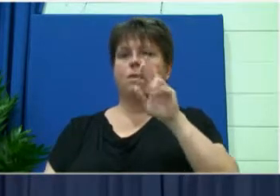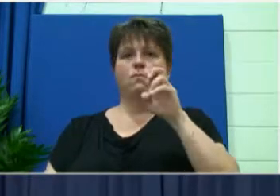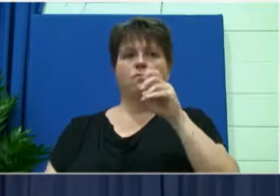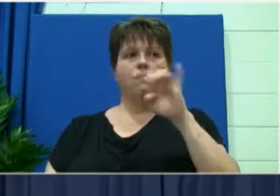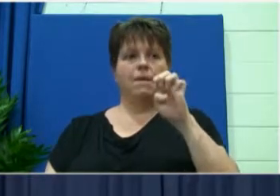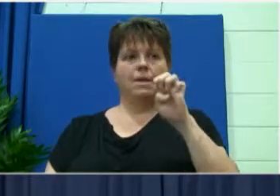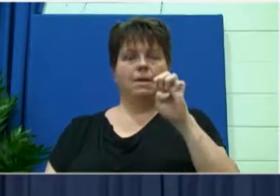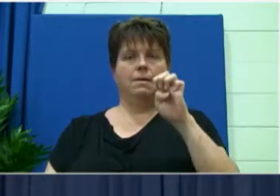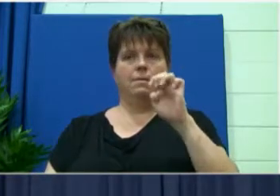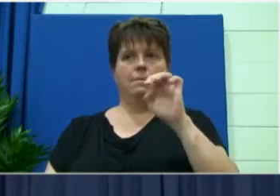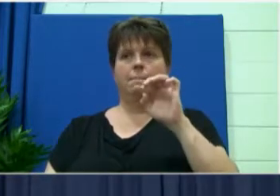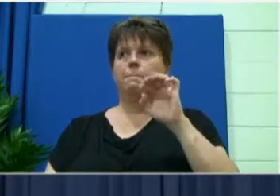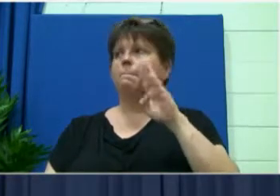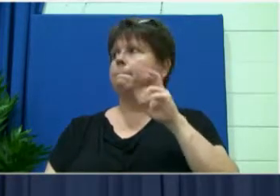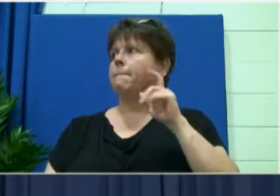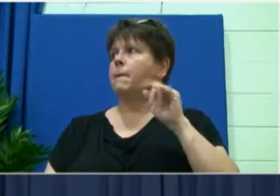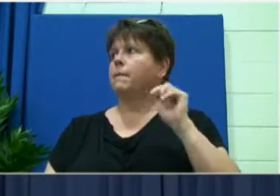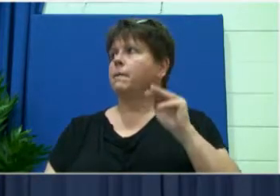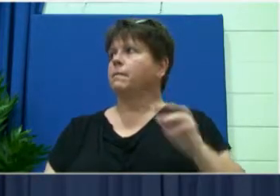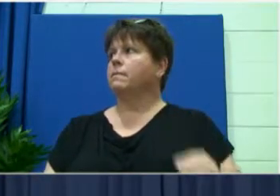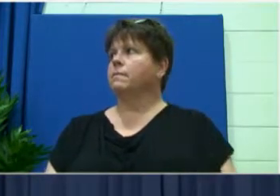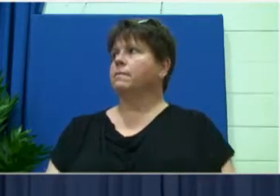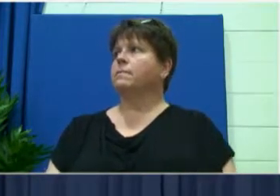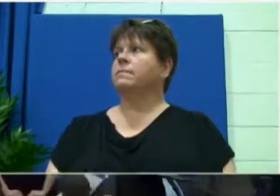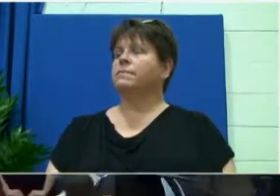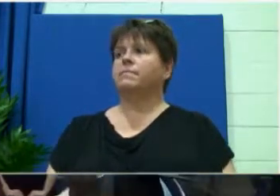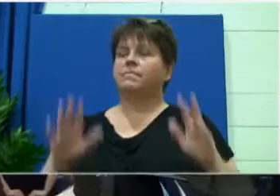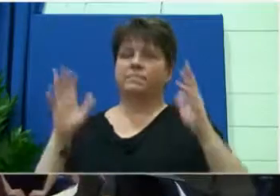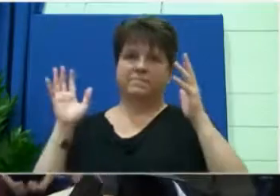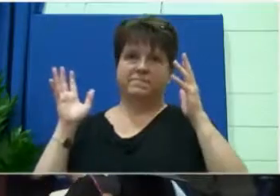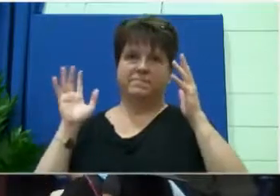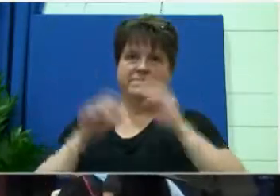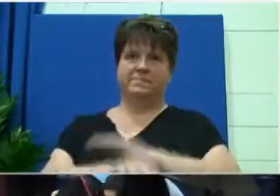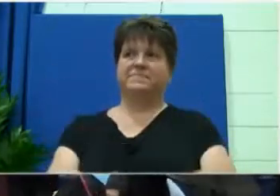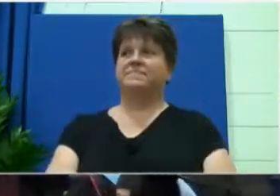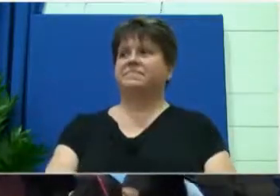Sr. Congratulations.